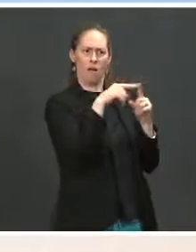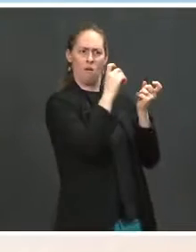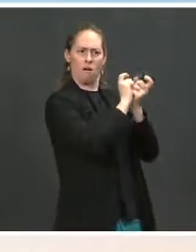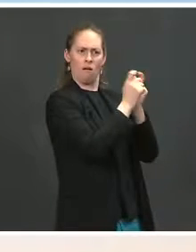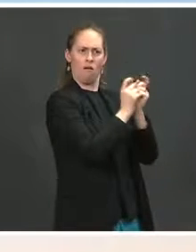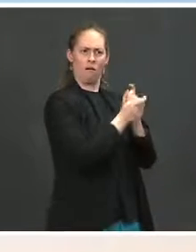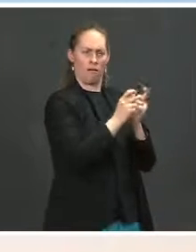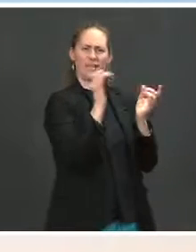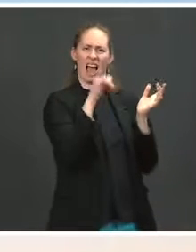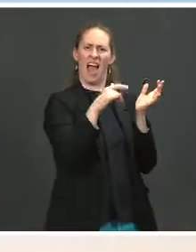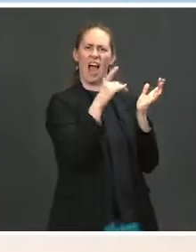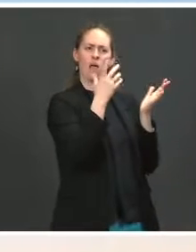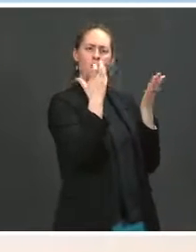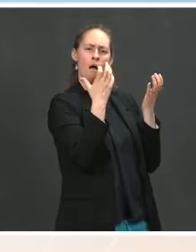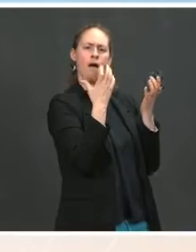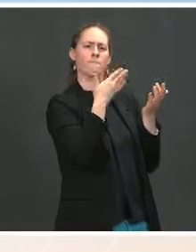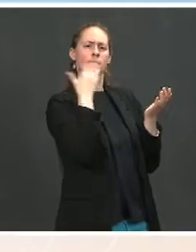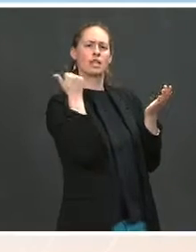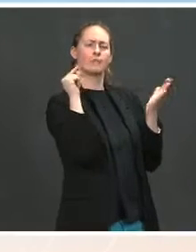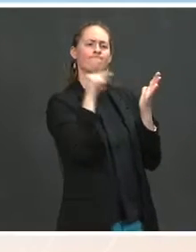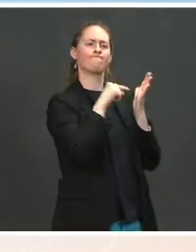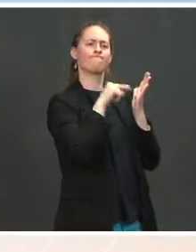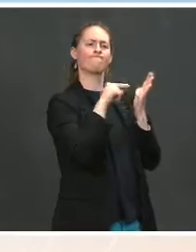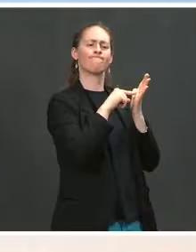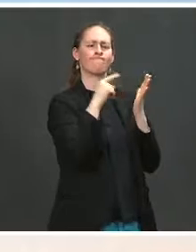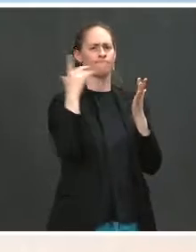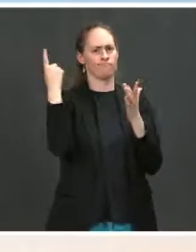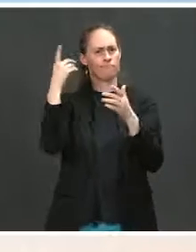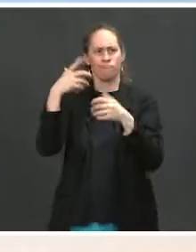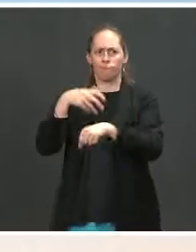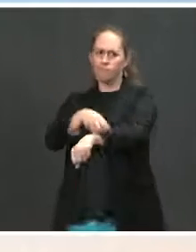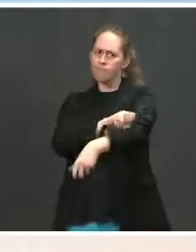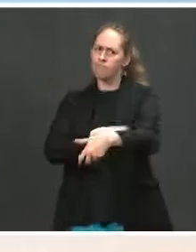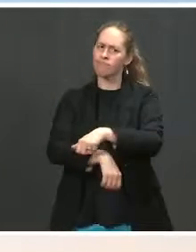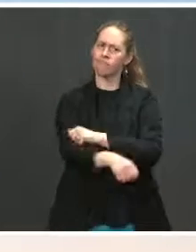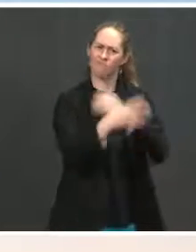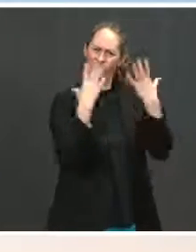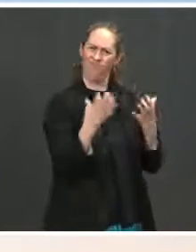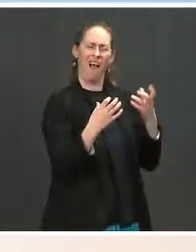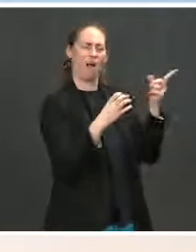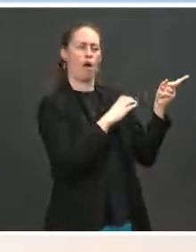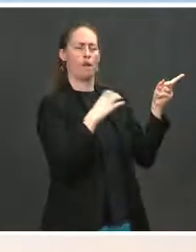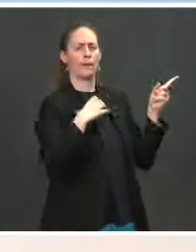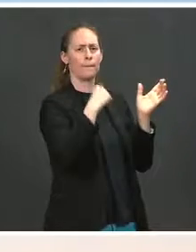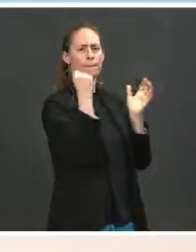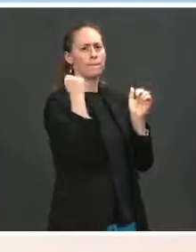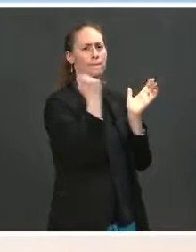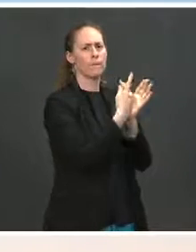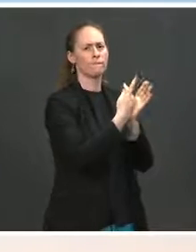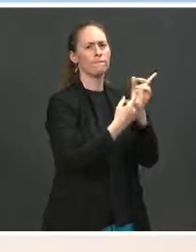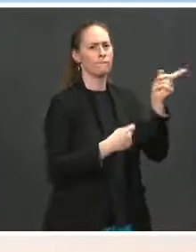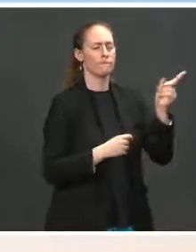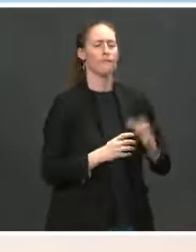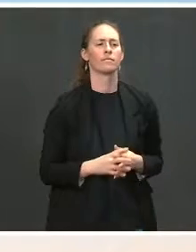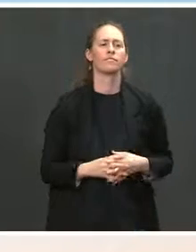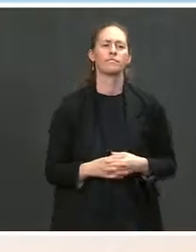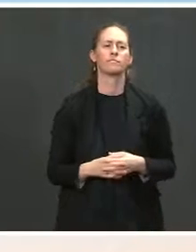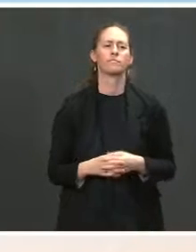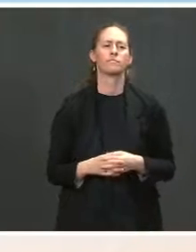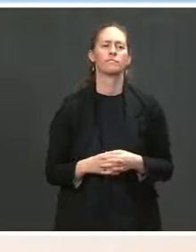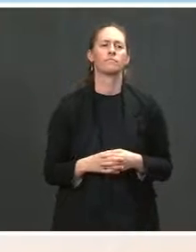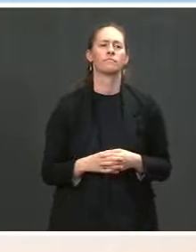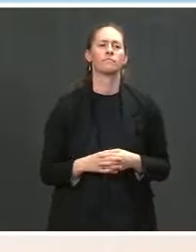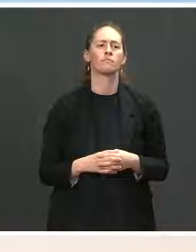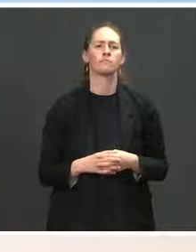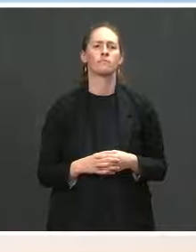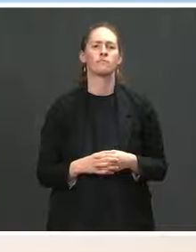that he supports, and he is eager for Congress to move forward on. And I know there's lots on your legislative plate, infrastructure, many